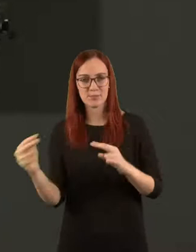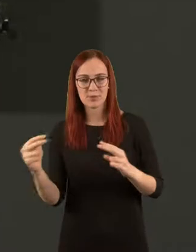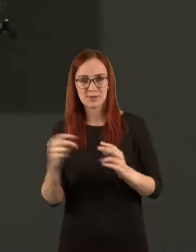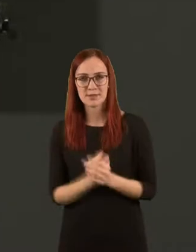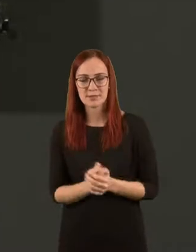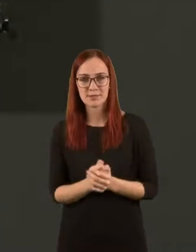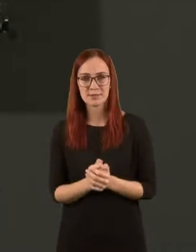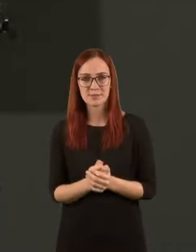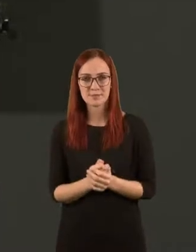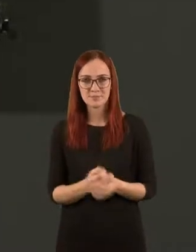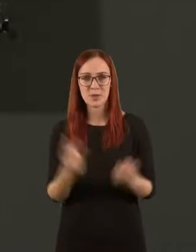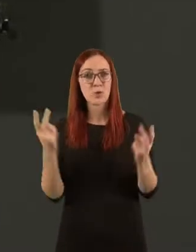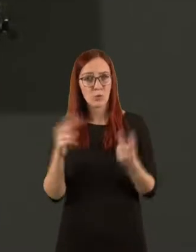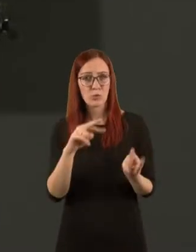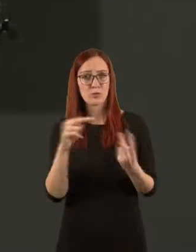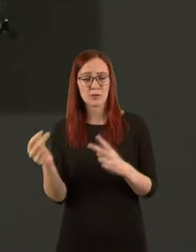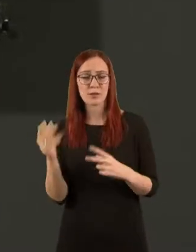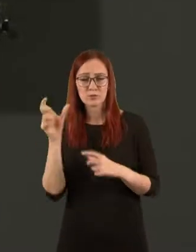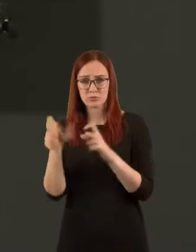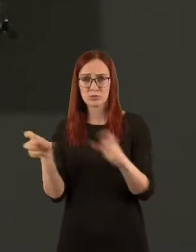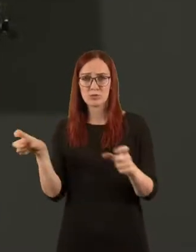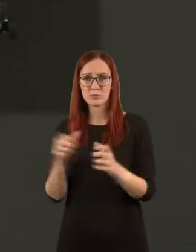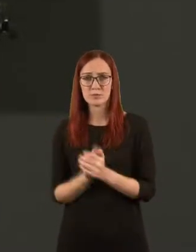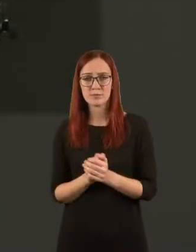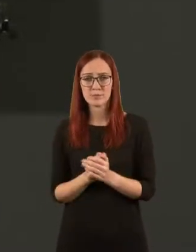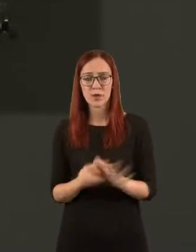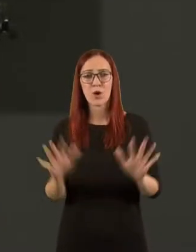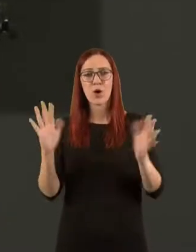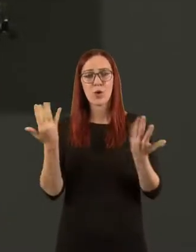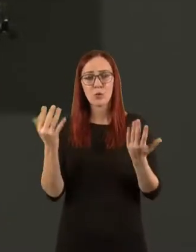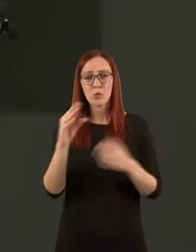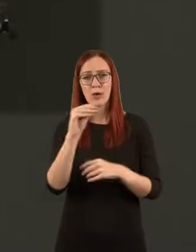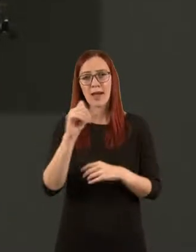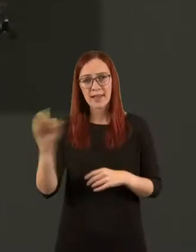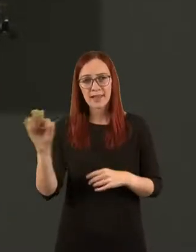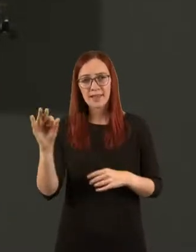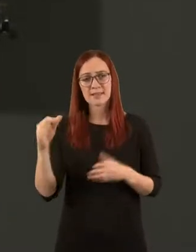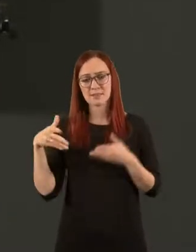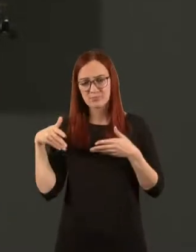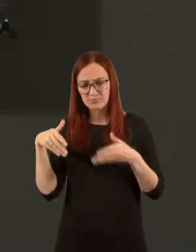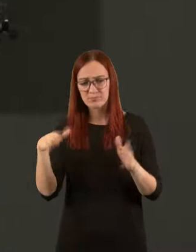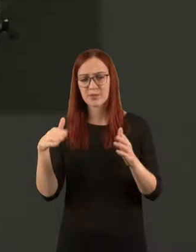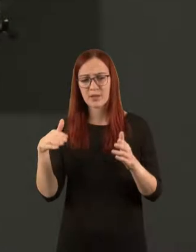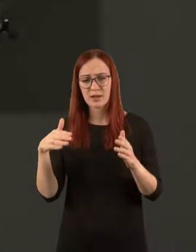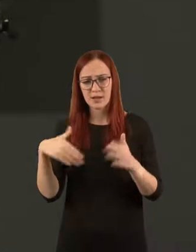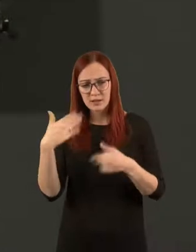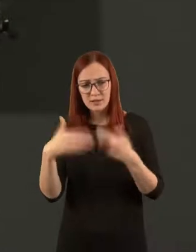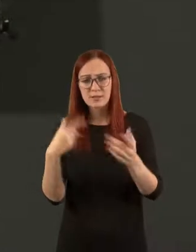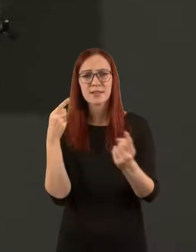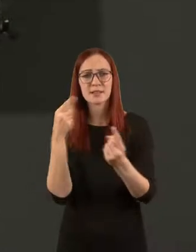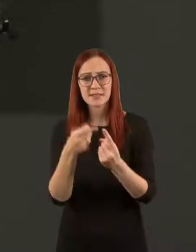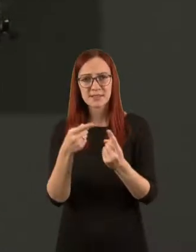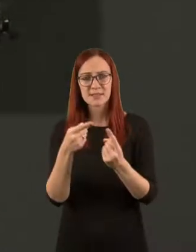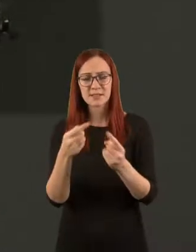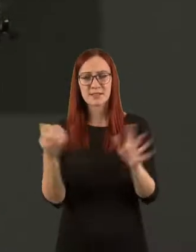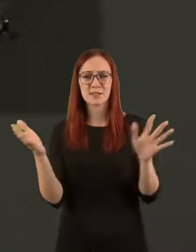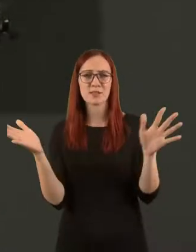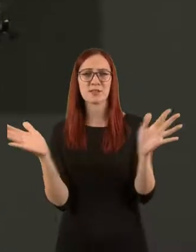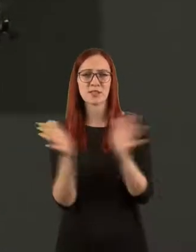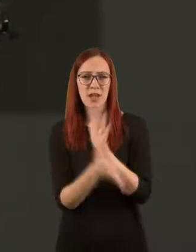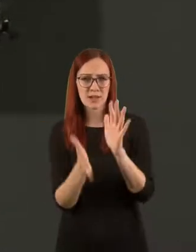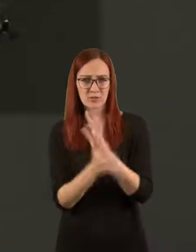budget. Those taxes are aimed at changing people's behavior, and they should do that. If the EU is